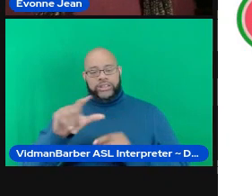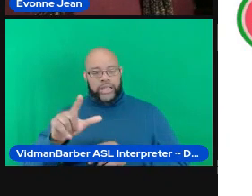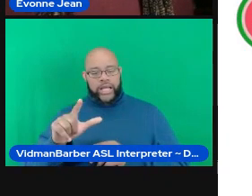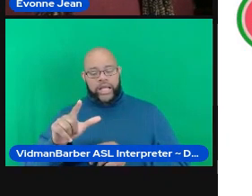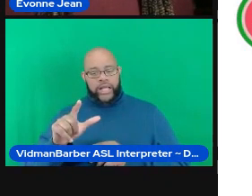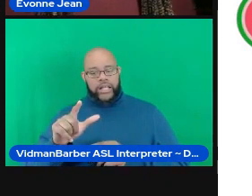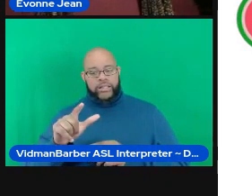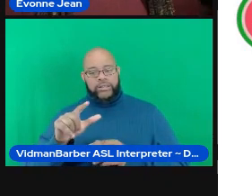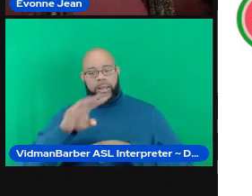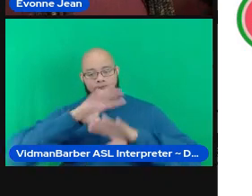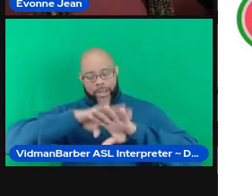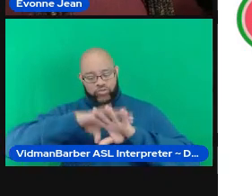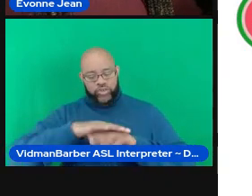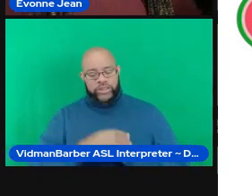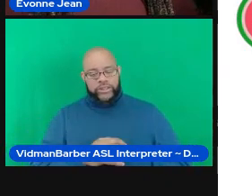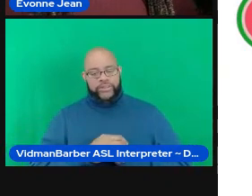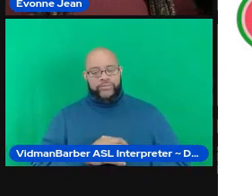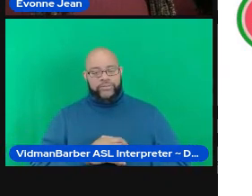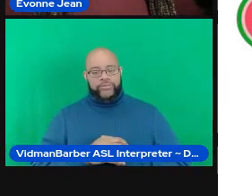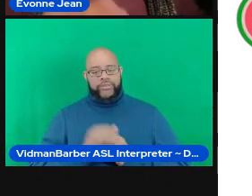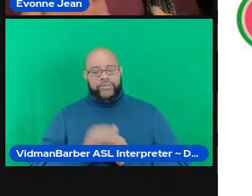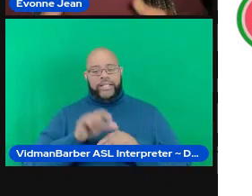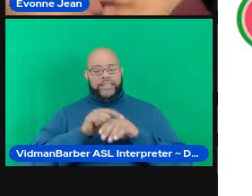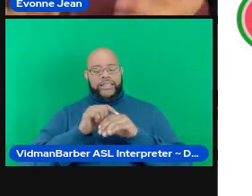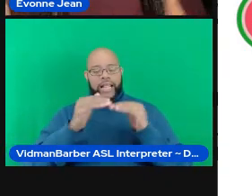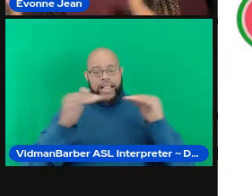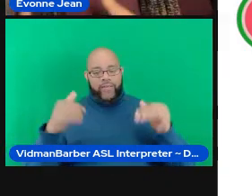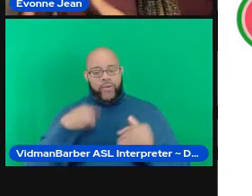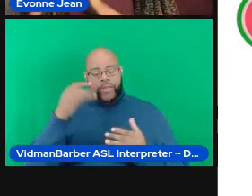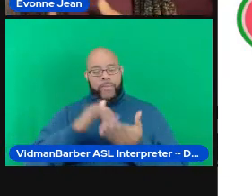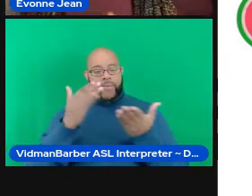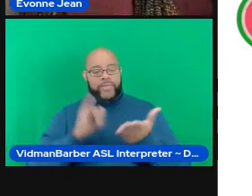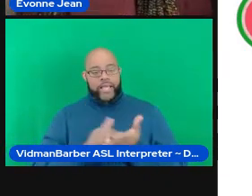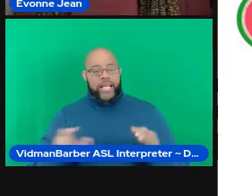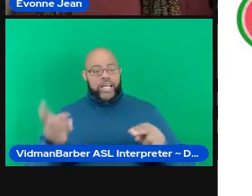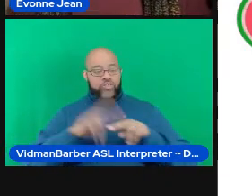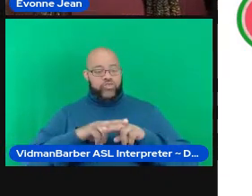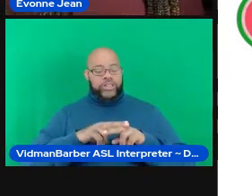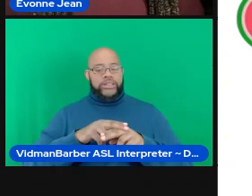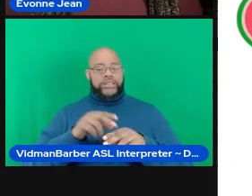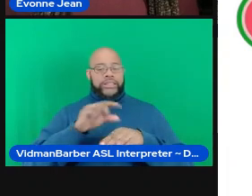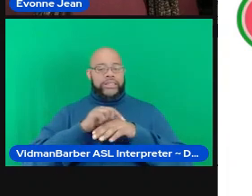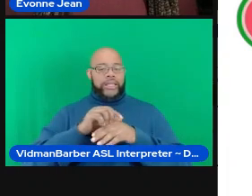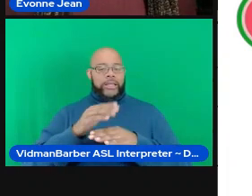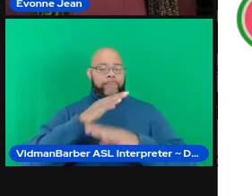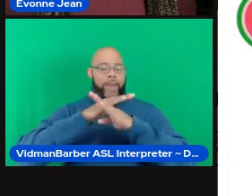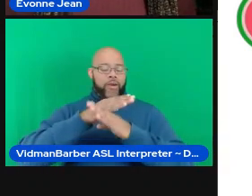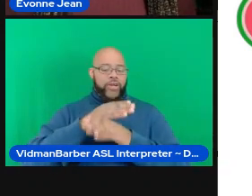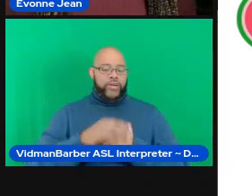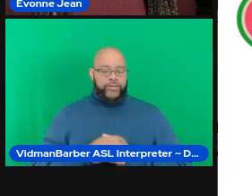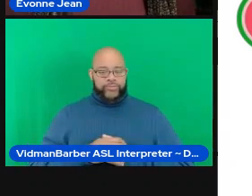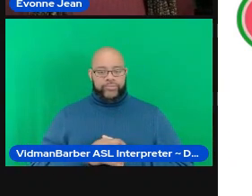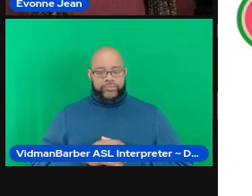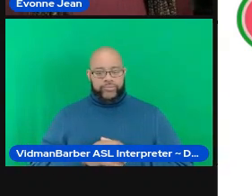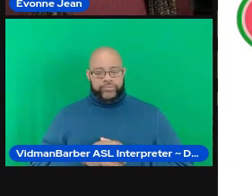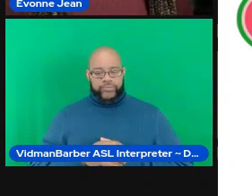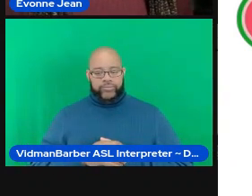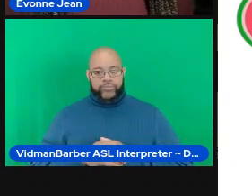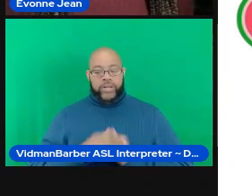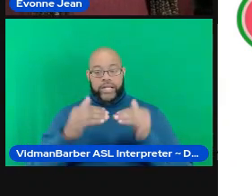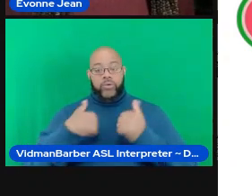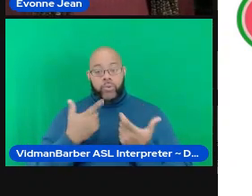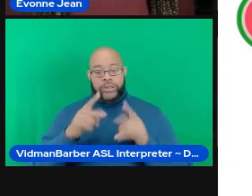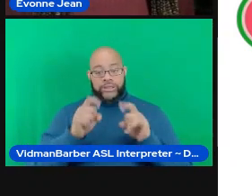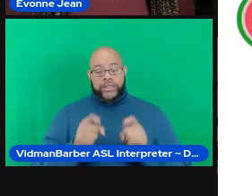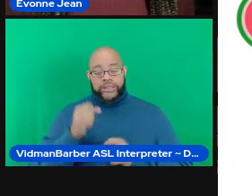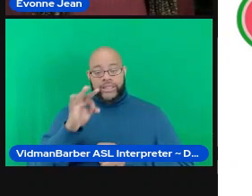molecules genes at the skin, which we think may be increasing the skin barrier integrity. And so next, we want to test whether or